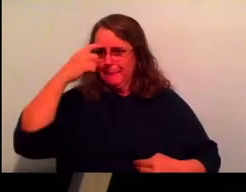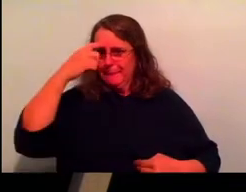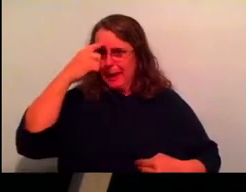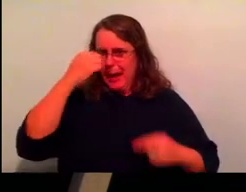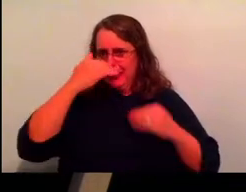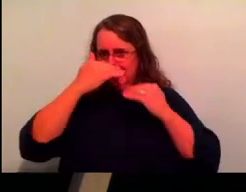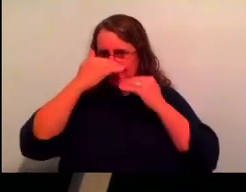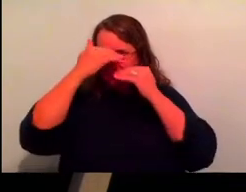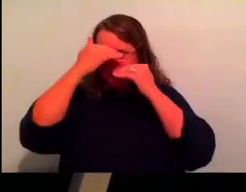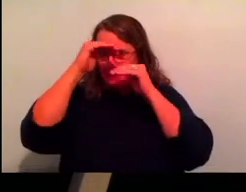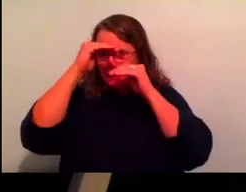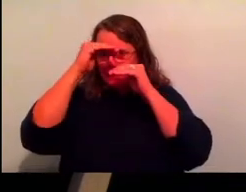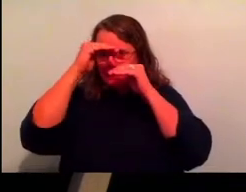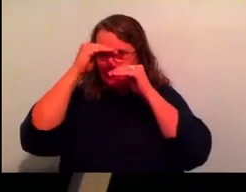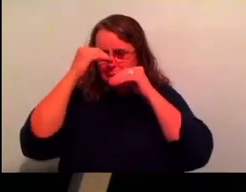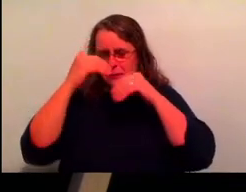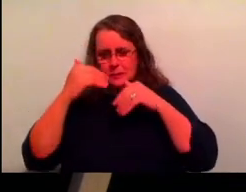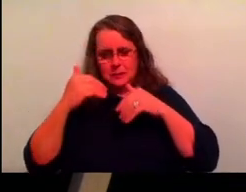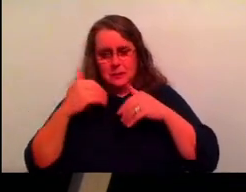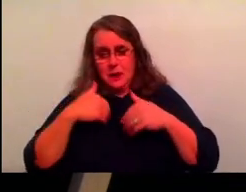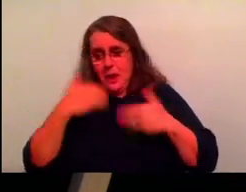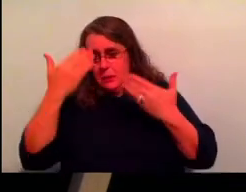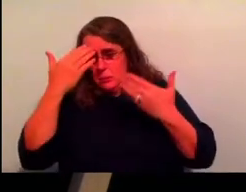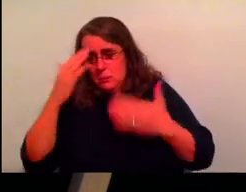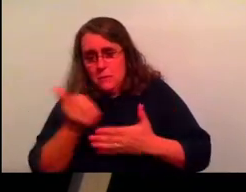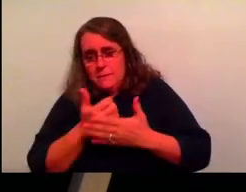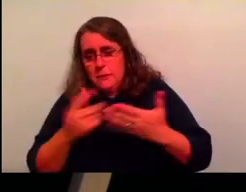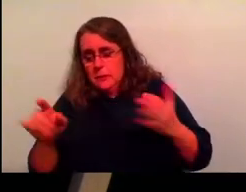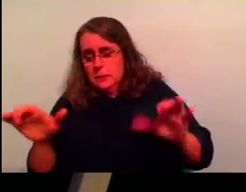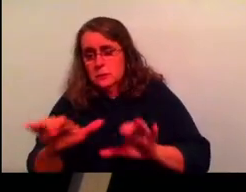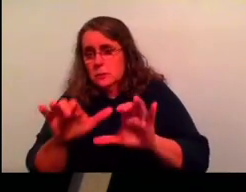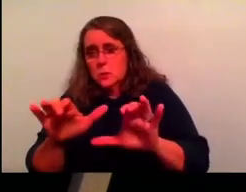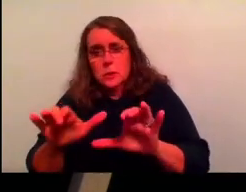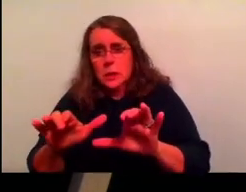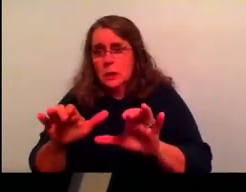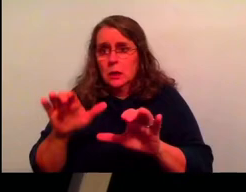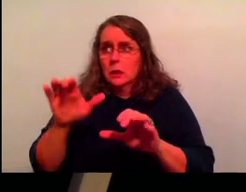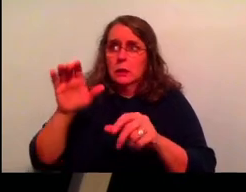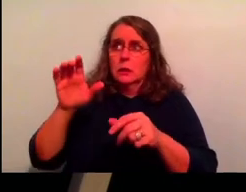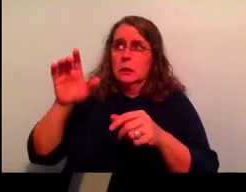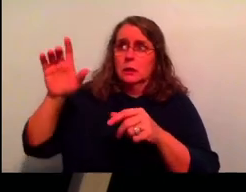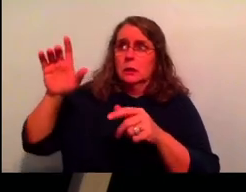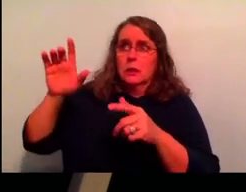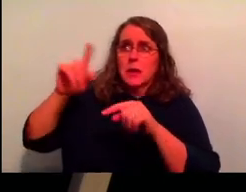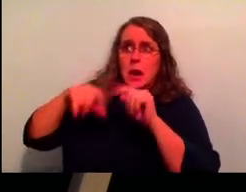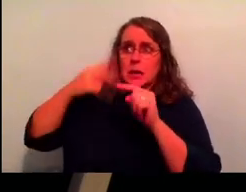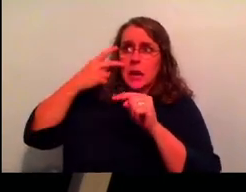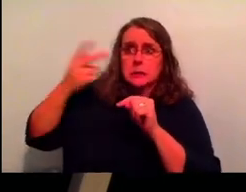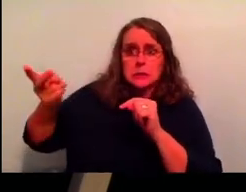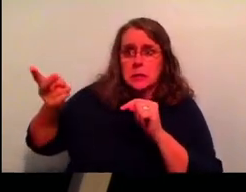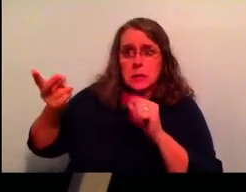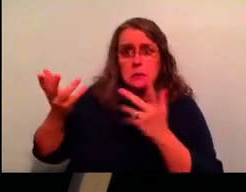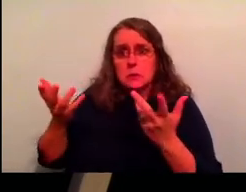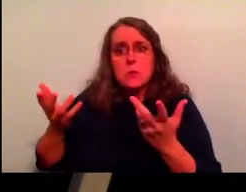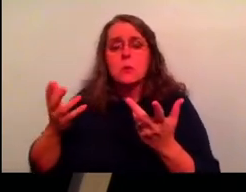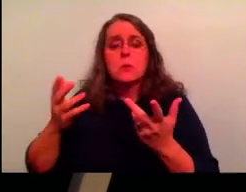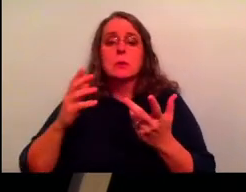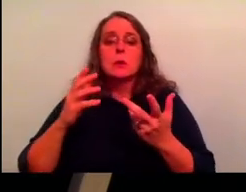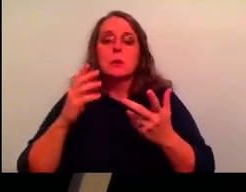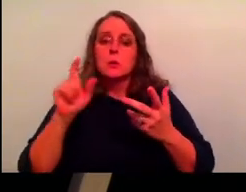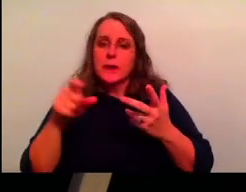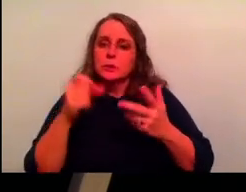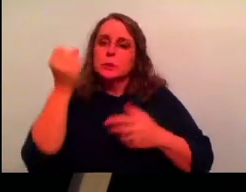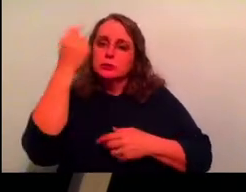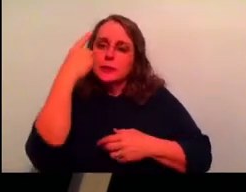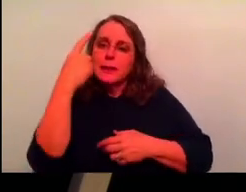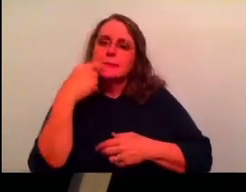actually see the father might be doing. We, we don't know all that he is doing in the background and what, what beautiful thing he is trying to make happen. And so because of that, we have to be understanding and go,